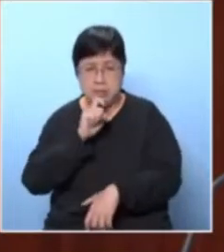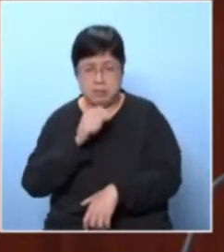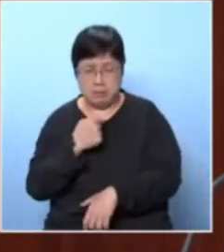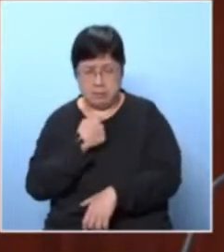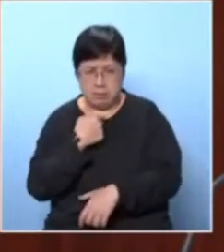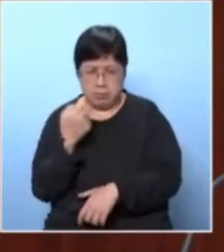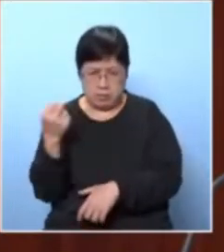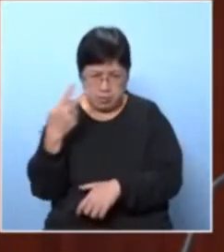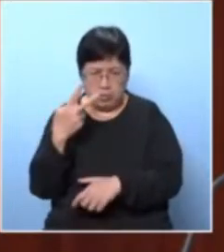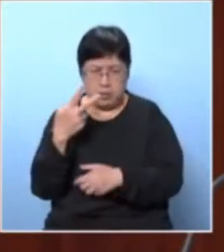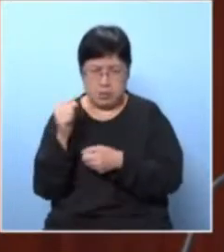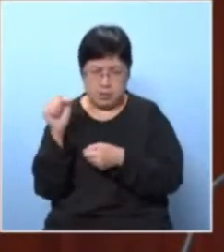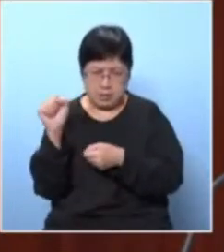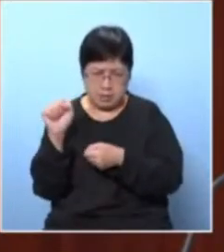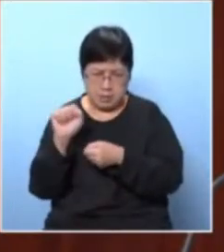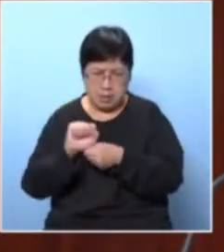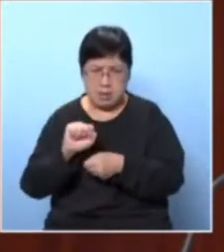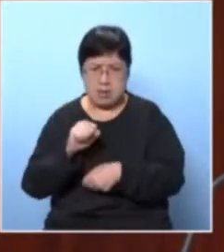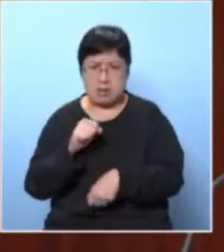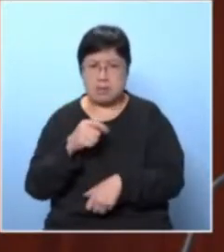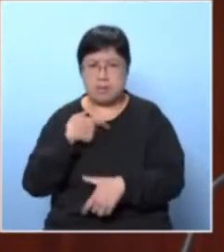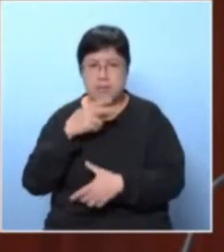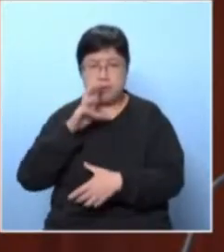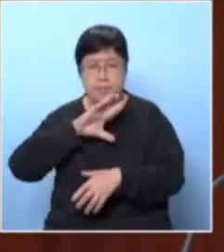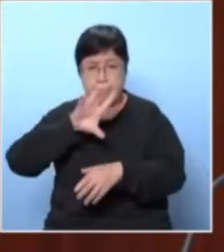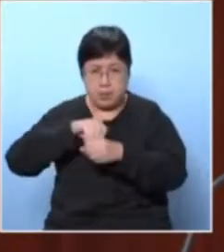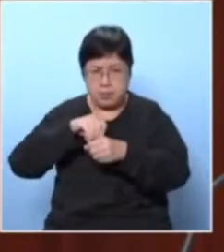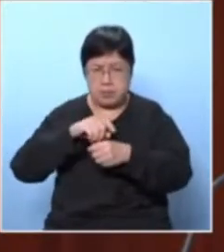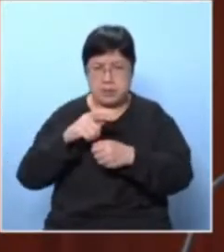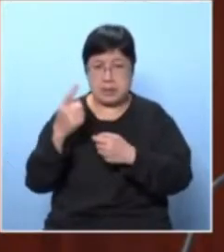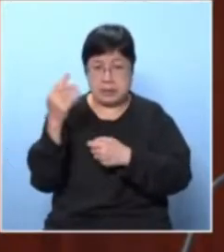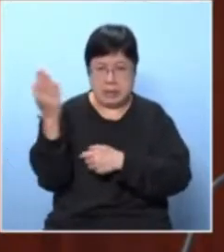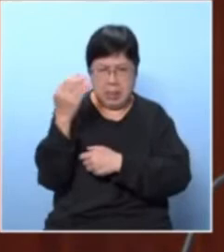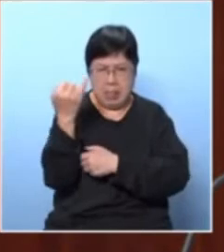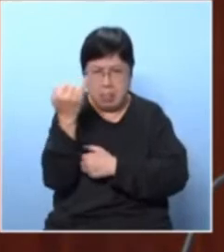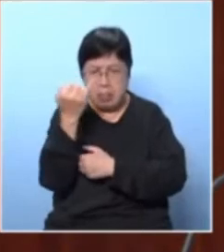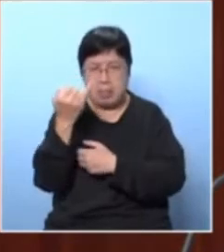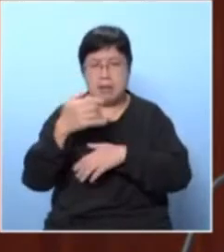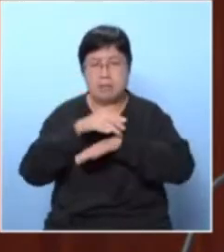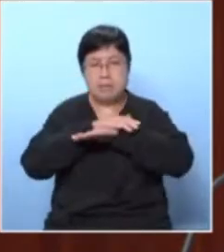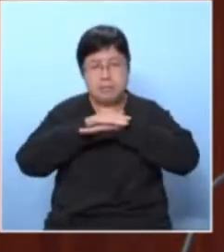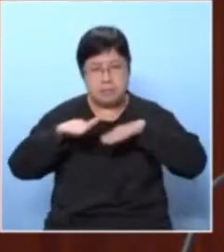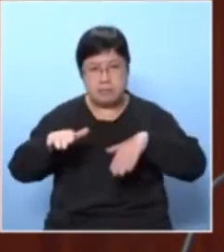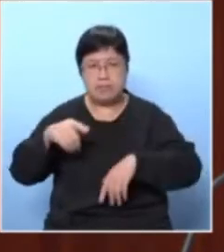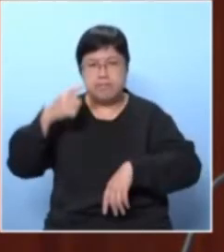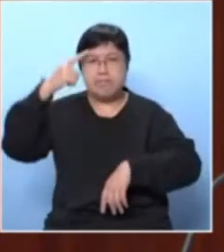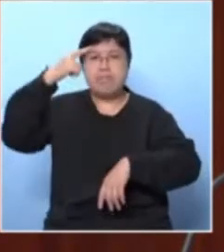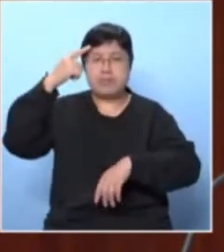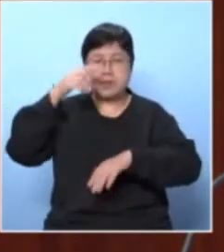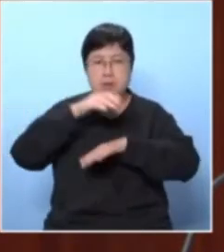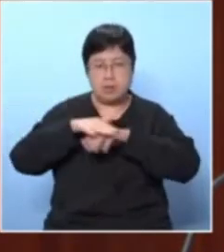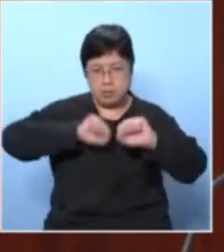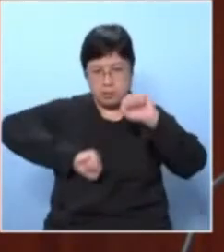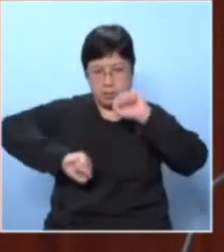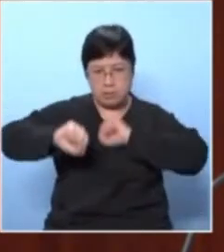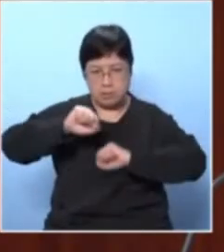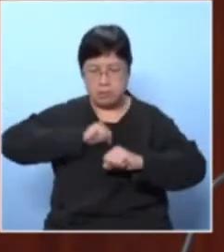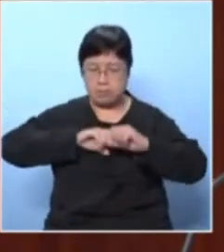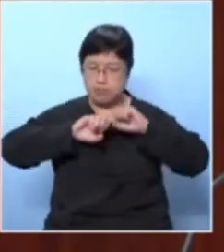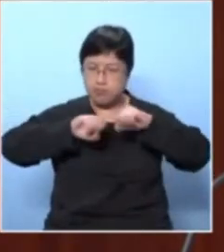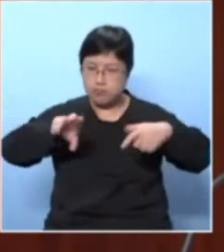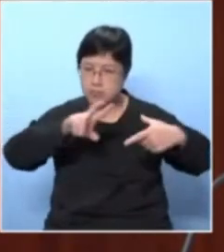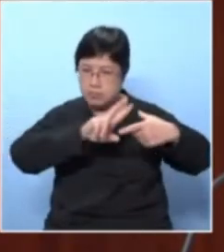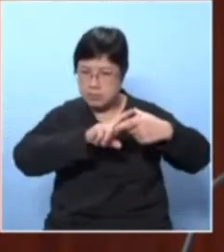Where we can improve is in publicity and education to strengthen awareness of personal safety and safe conduct